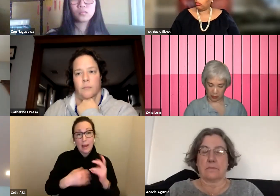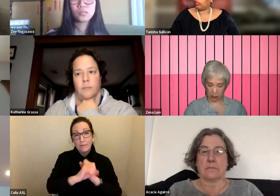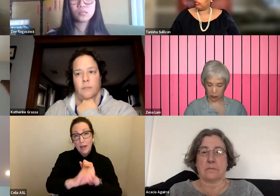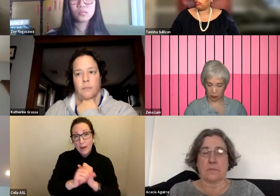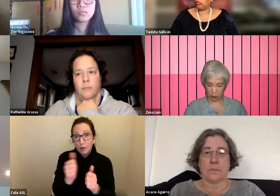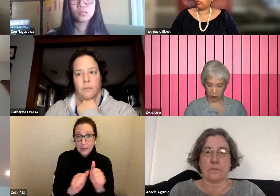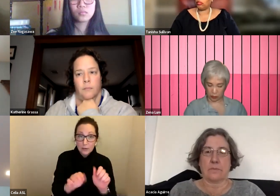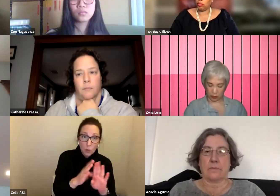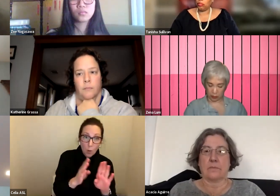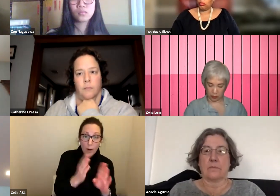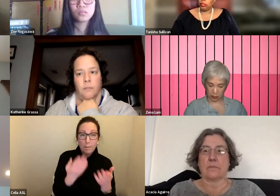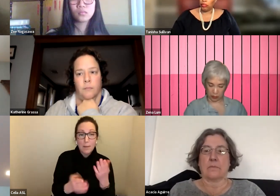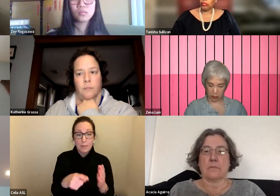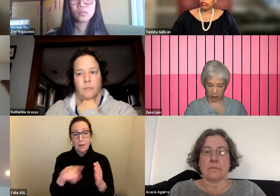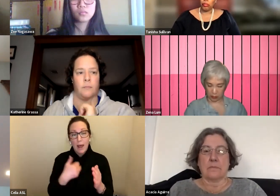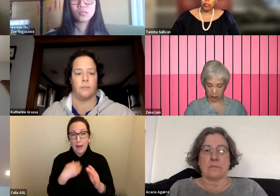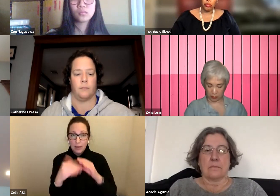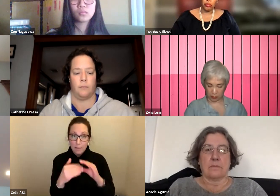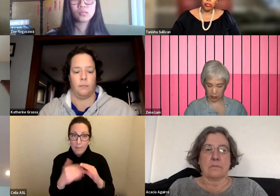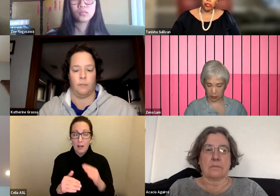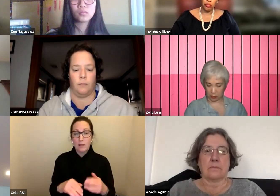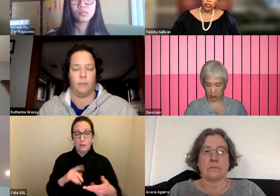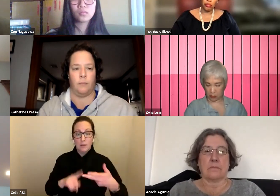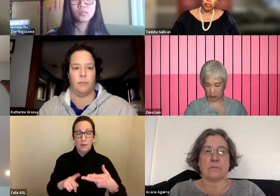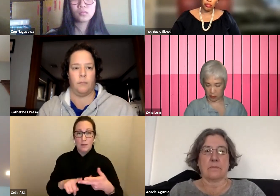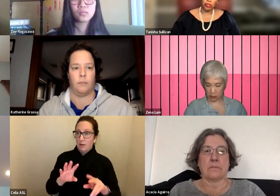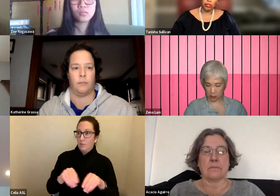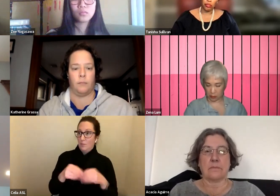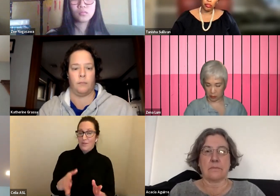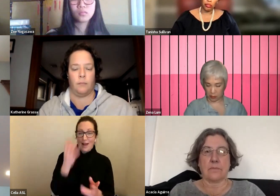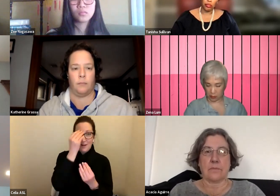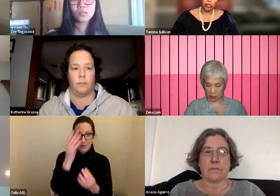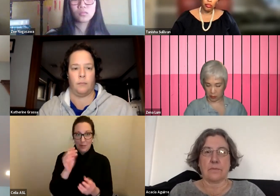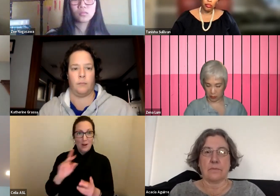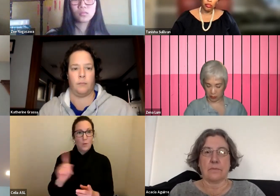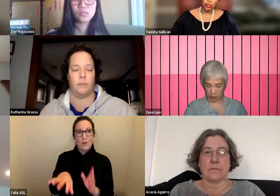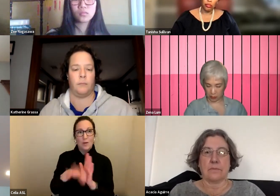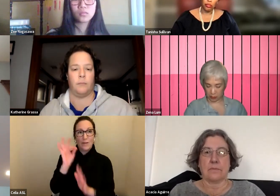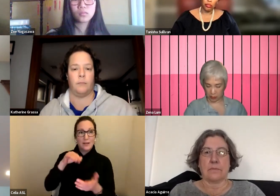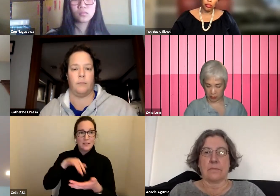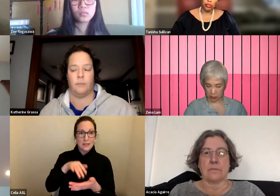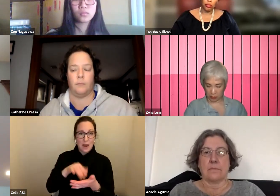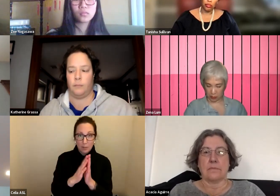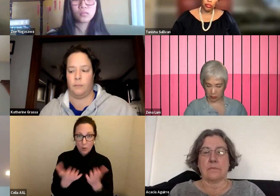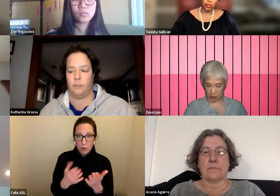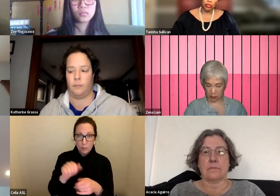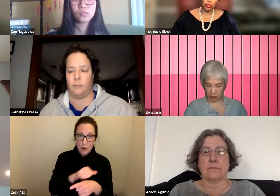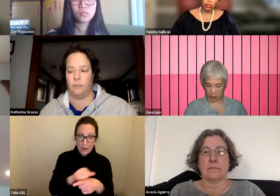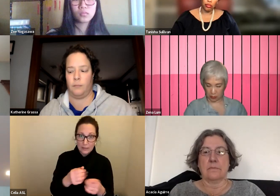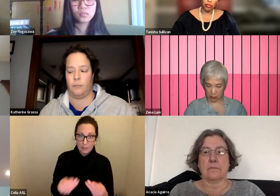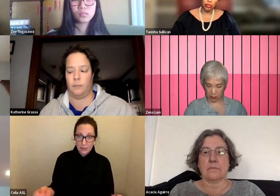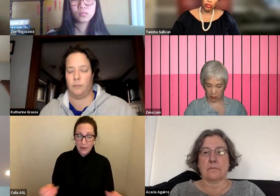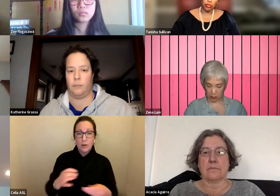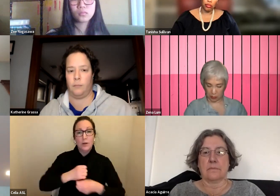email listserv? Do they use social media? Number three, provide information on where to get study books and practice materials. Create a program for